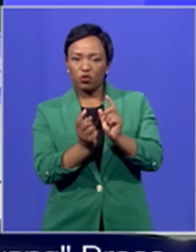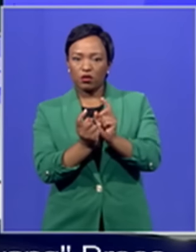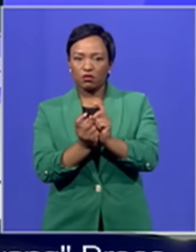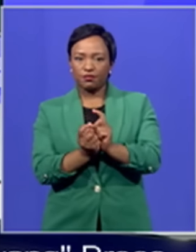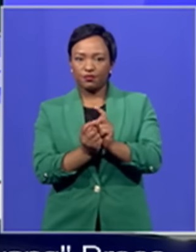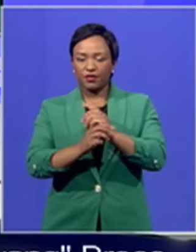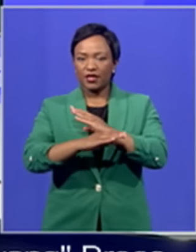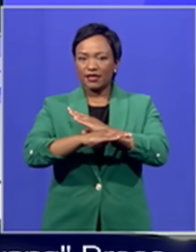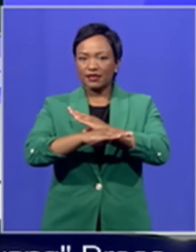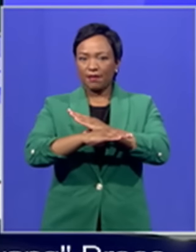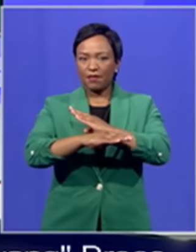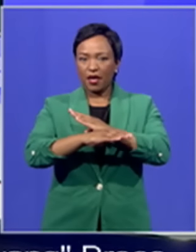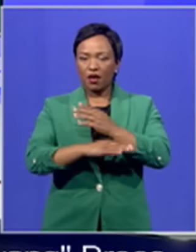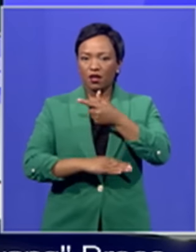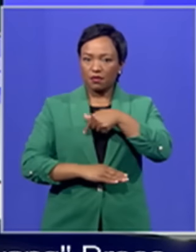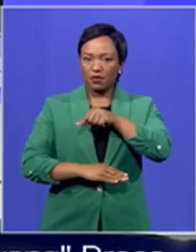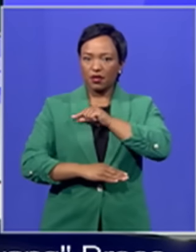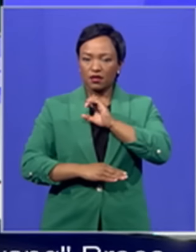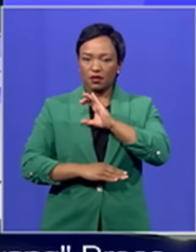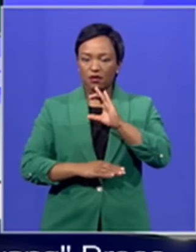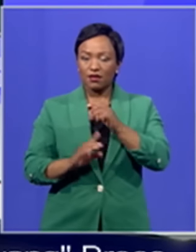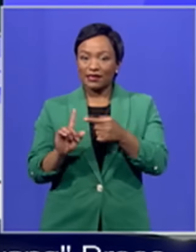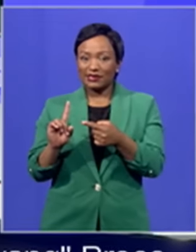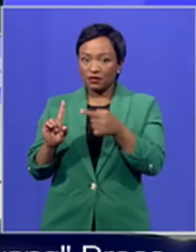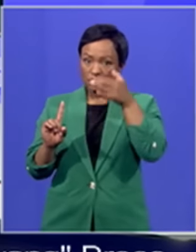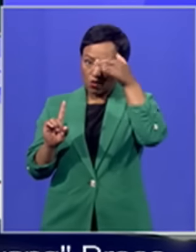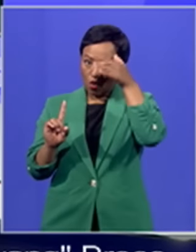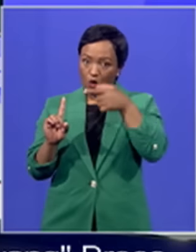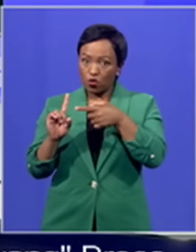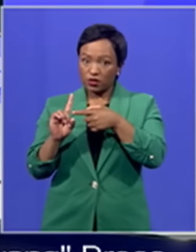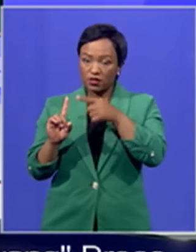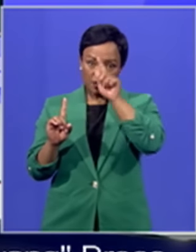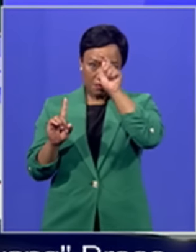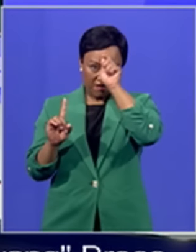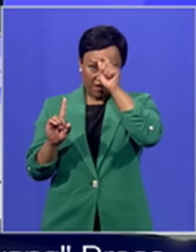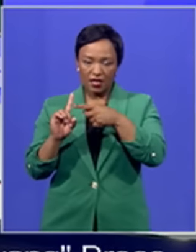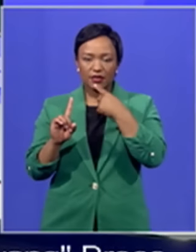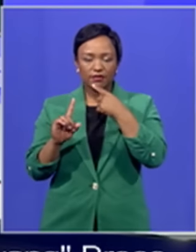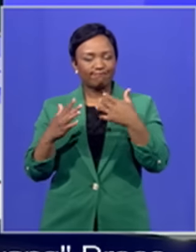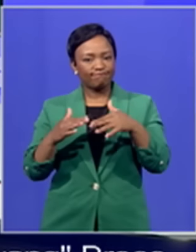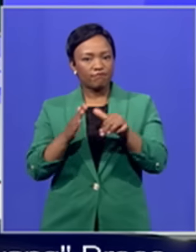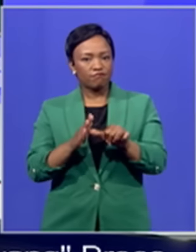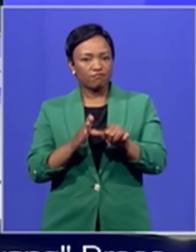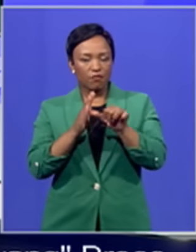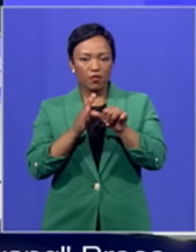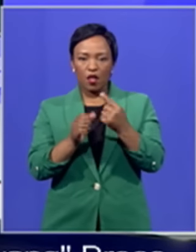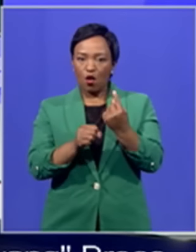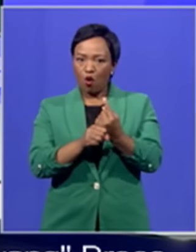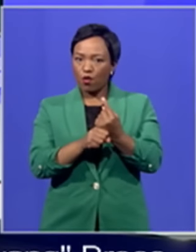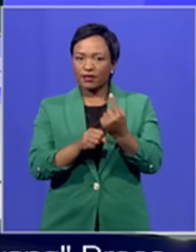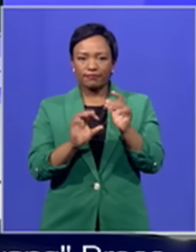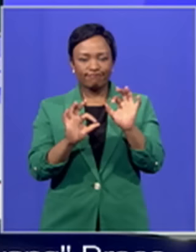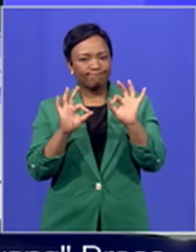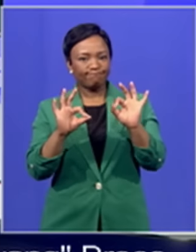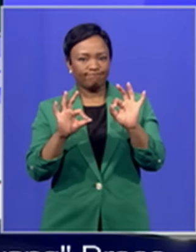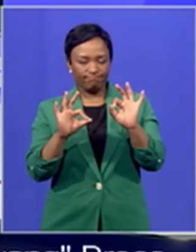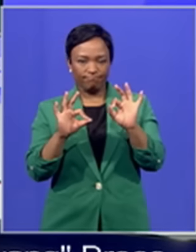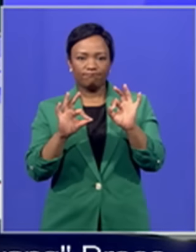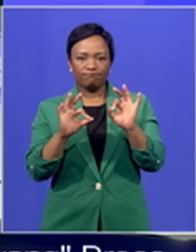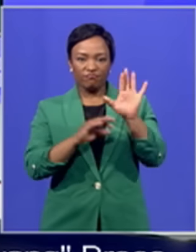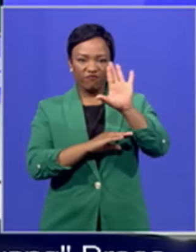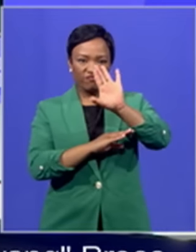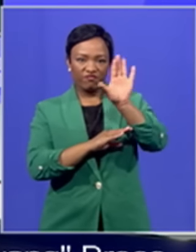ka Gqeberha Eastern Cape. Bruce o re go bohlokwa go Bafana go dula ba le maemong a tše kaone tše lesome ka kontinenteng pele